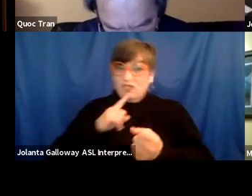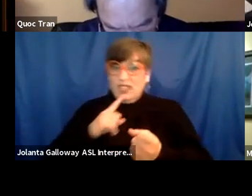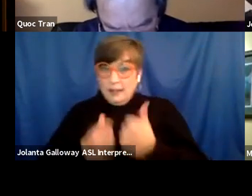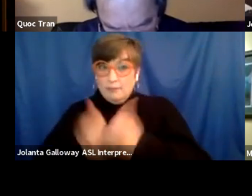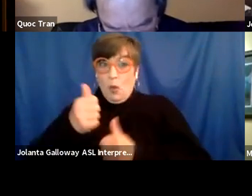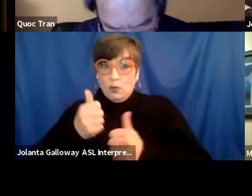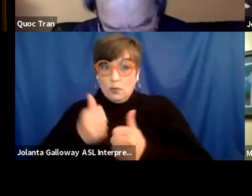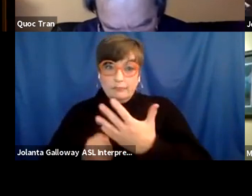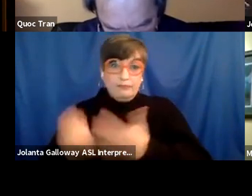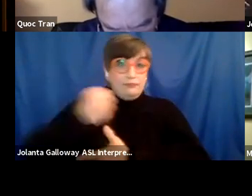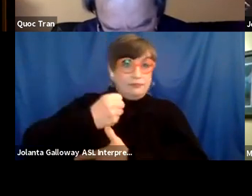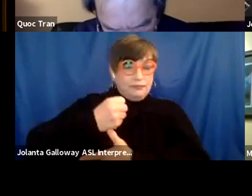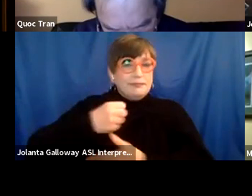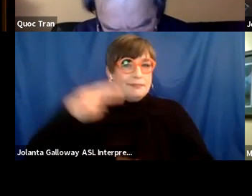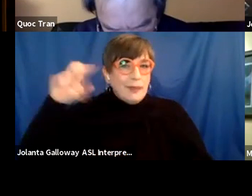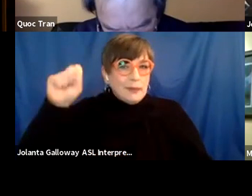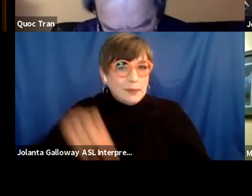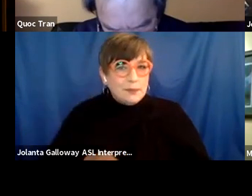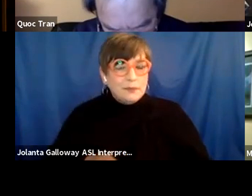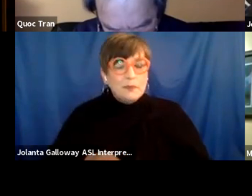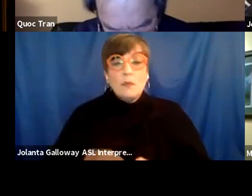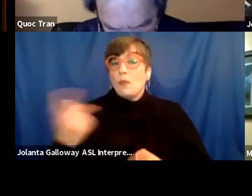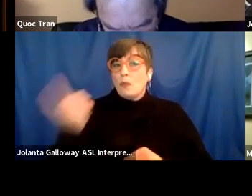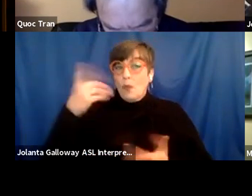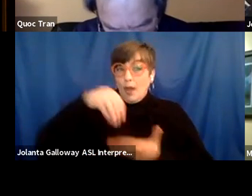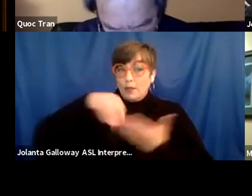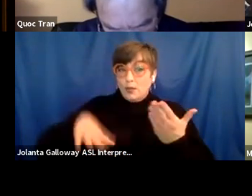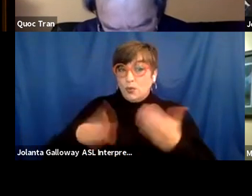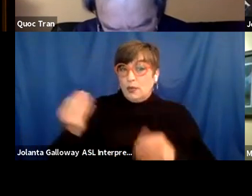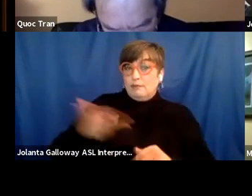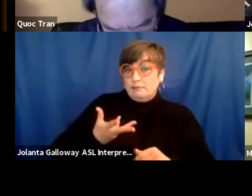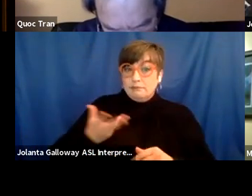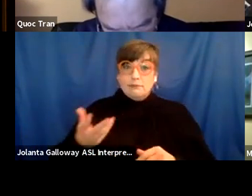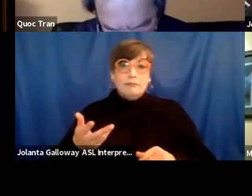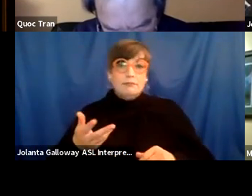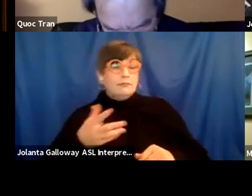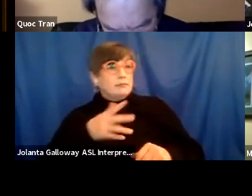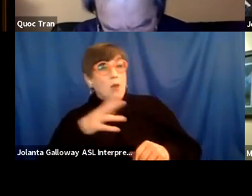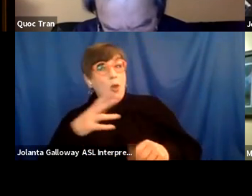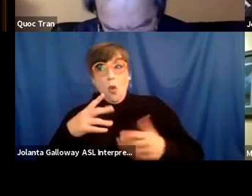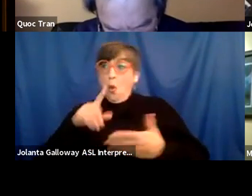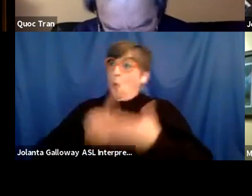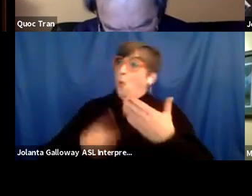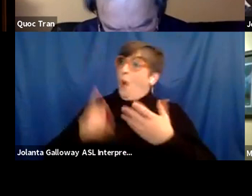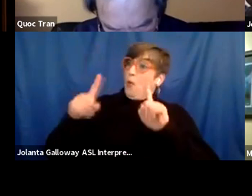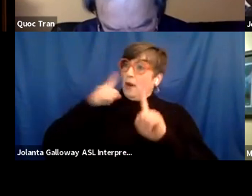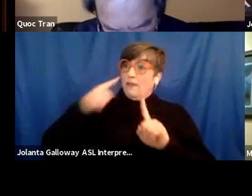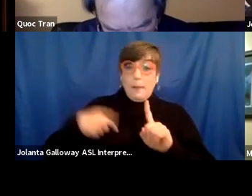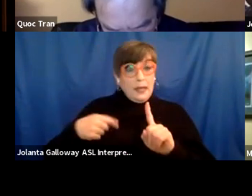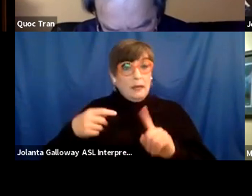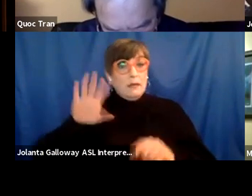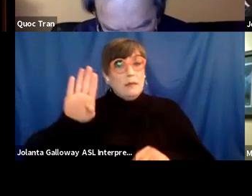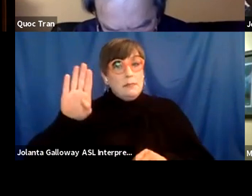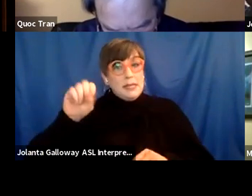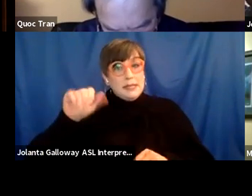about. What have the students told me will work for them? Here's what I hear from BSAC members and from my